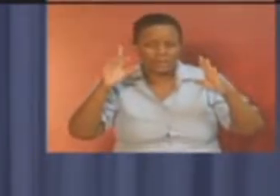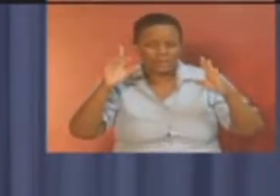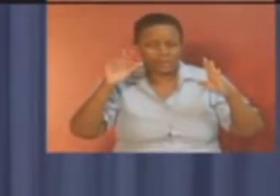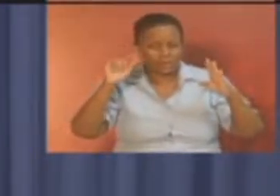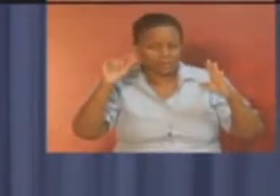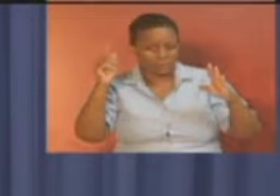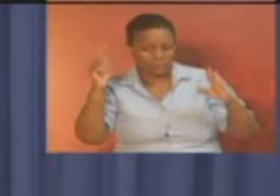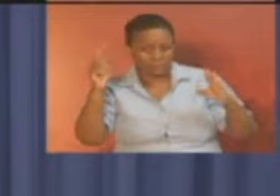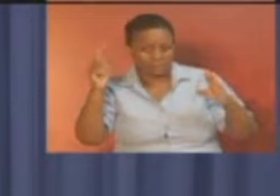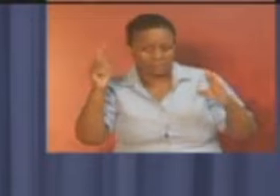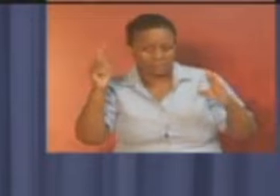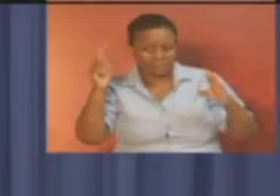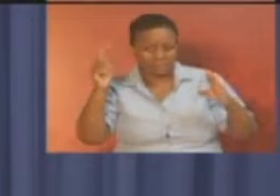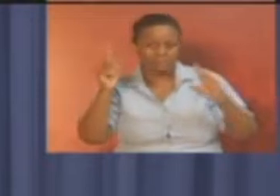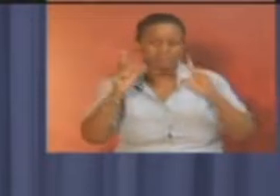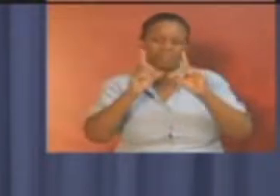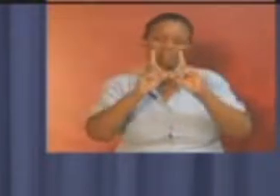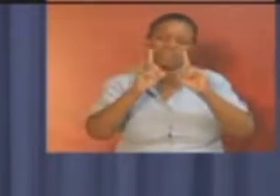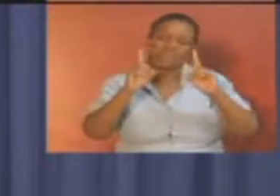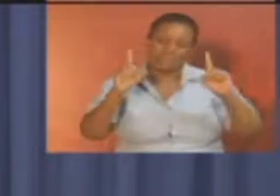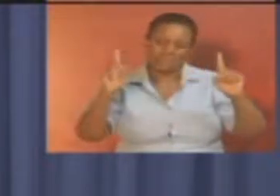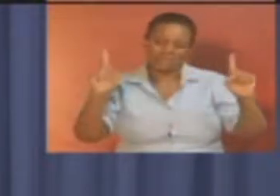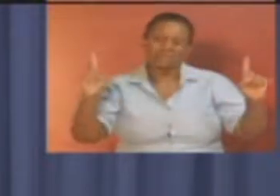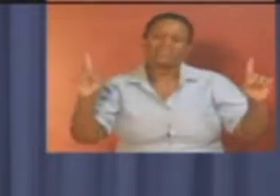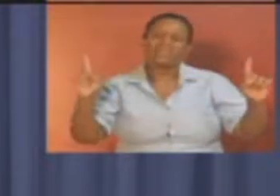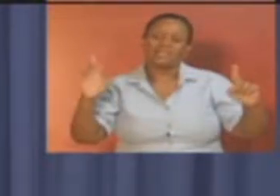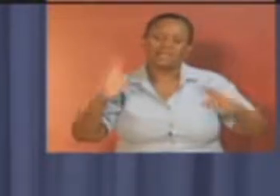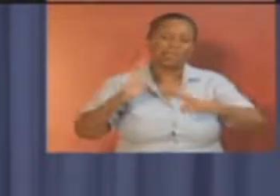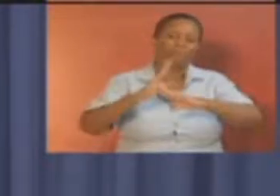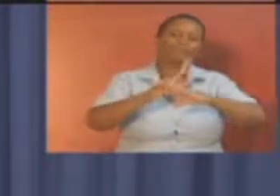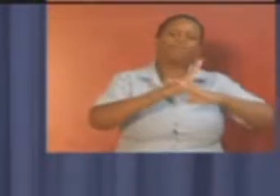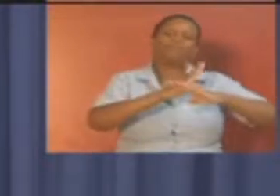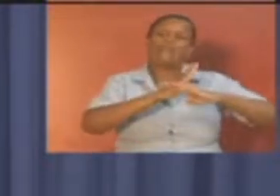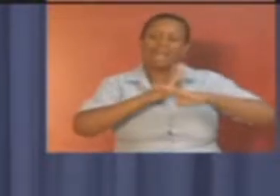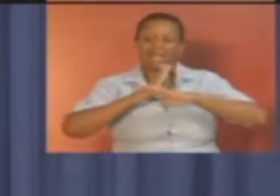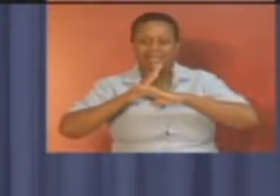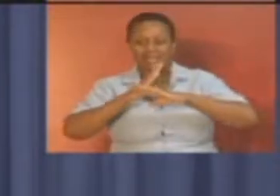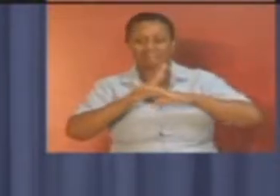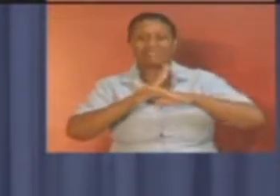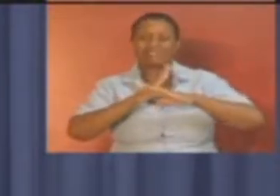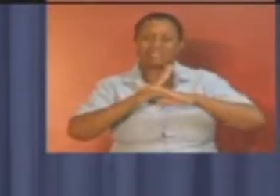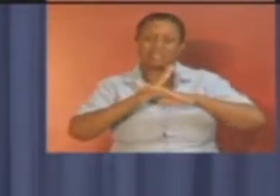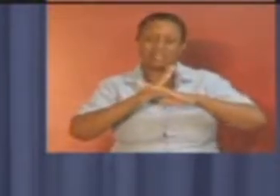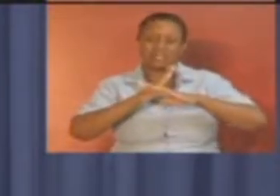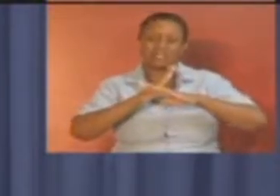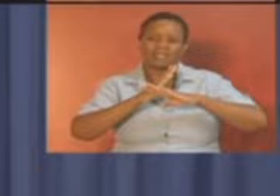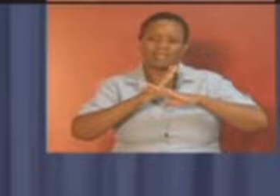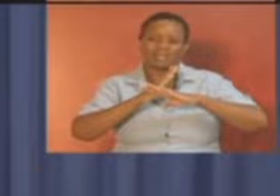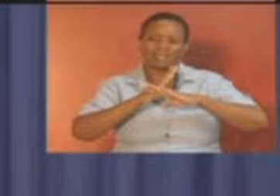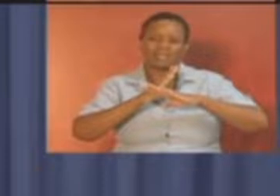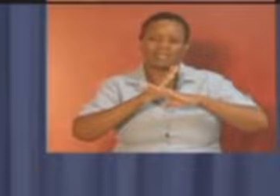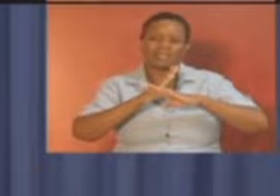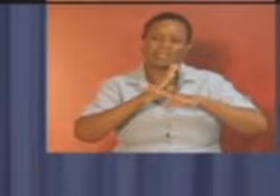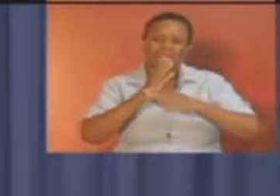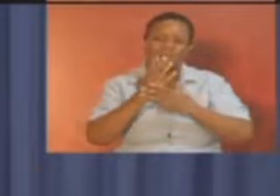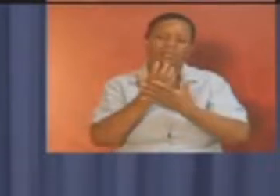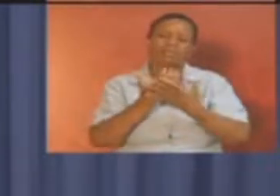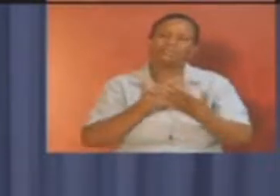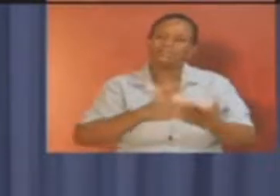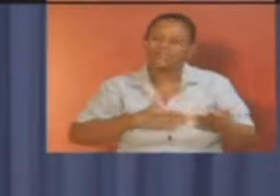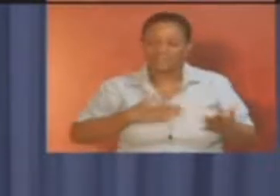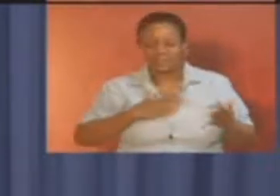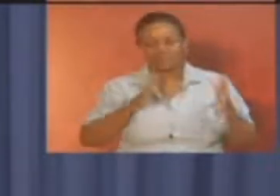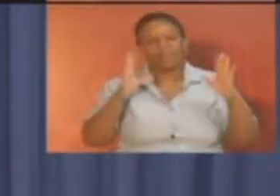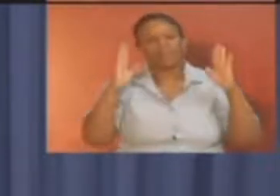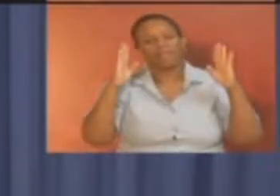as you can. So those are my exhortations this morning, and that is where we